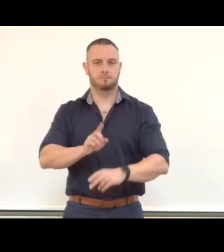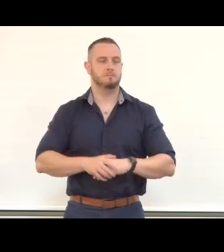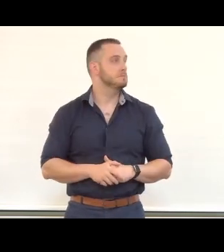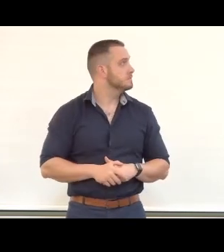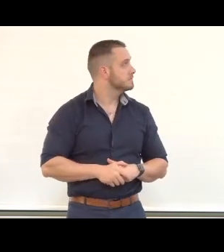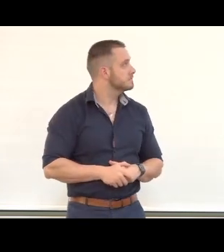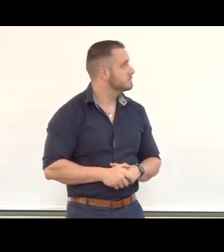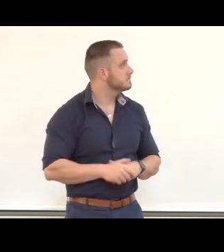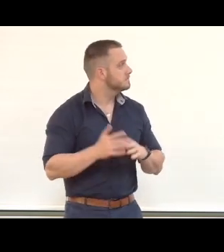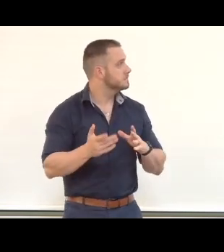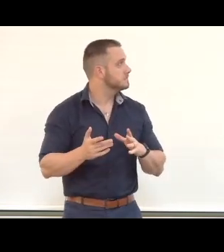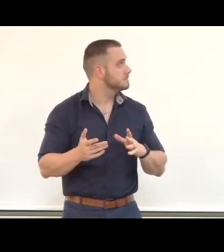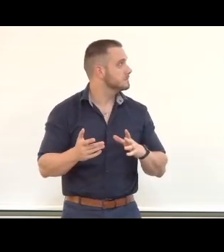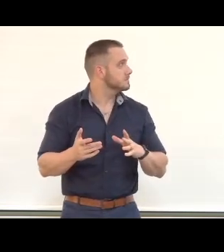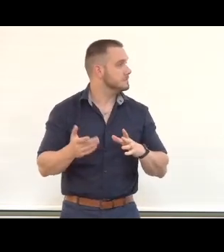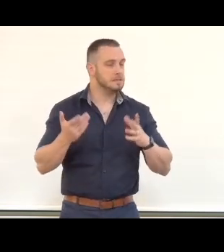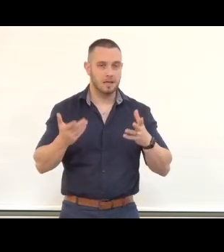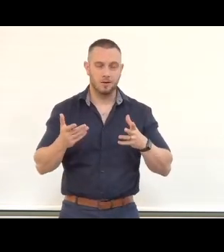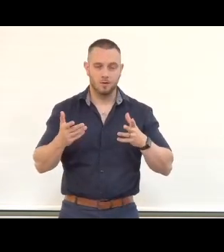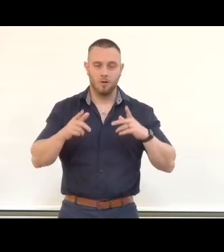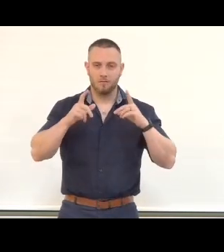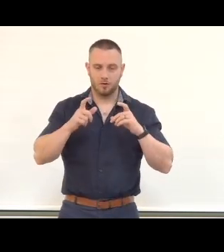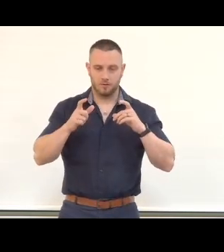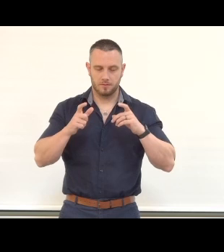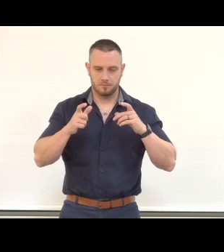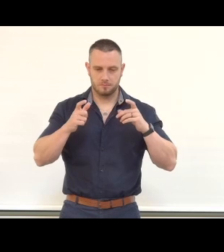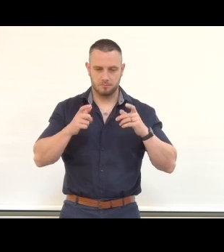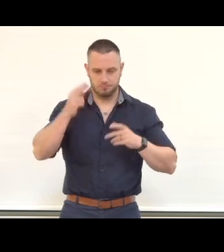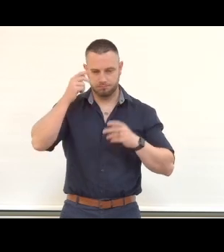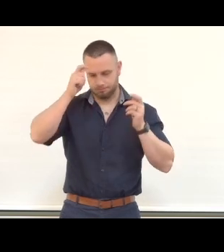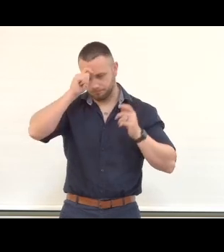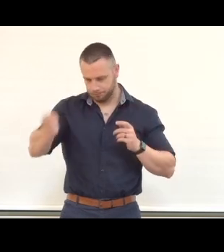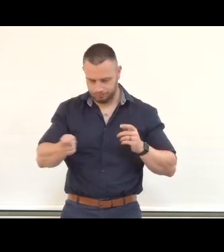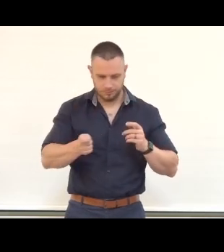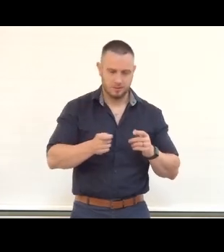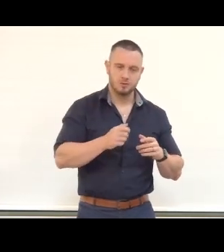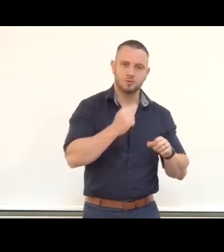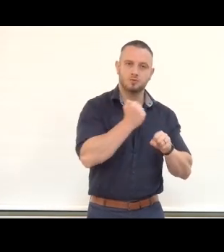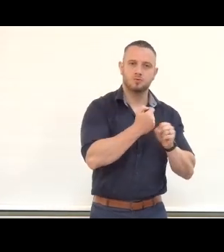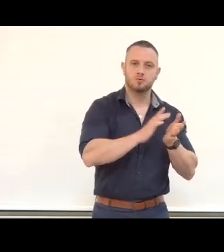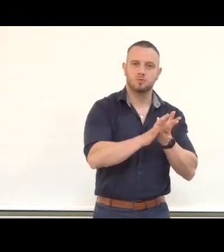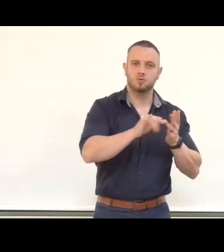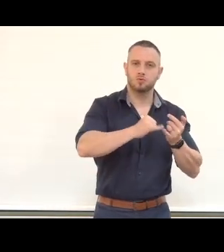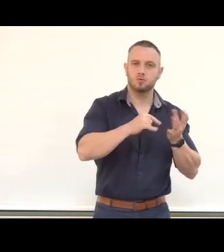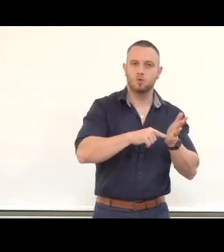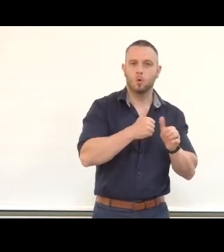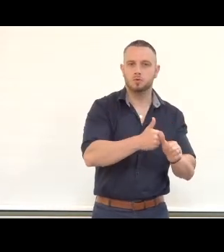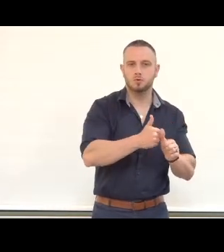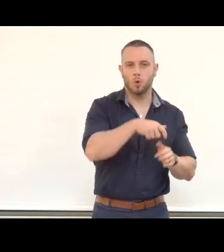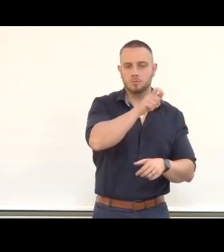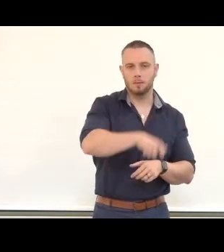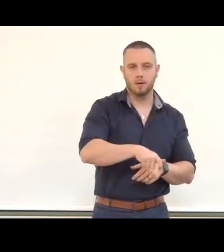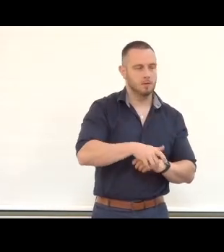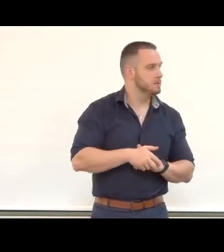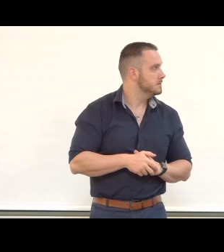And now I'm switching my hat from photographer to GOST member. These are just a couple of pictures of GOST members I just like to throw in there because I